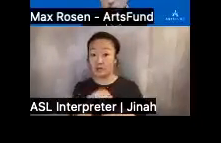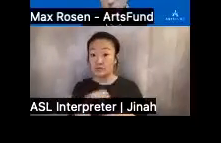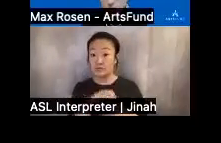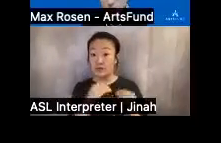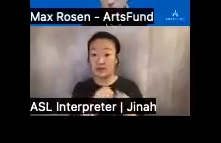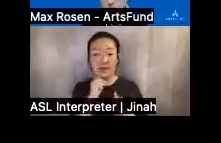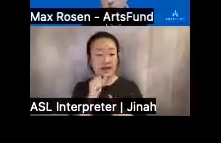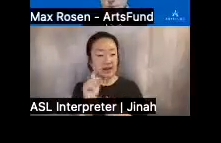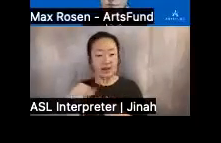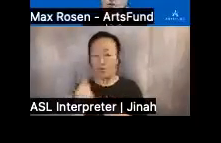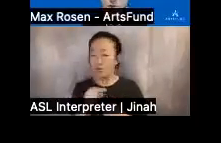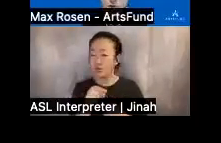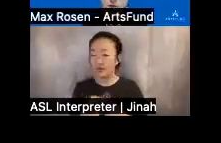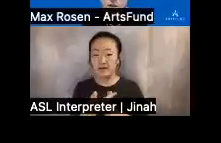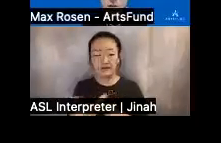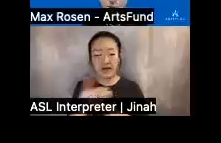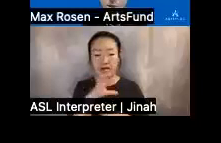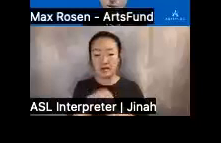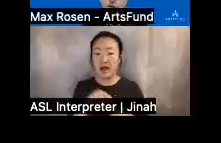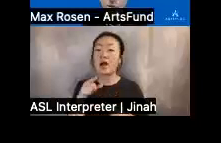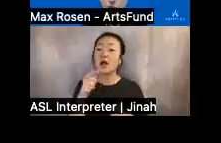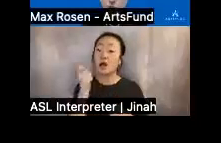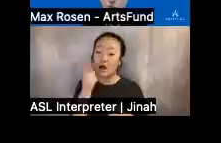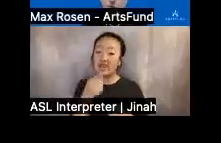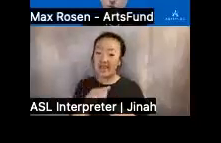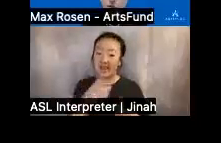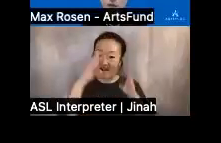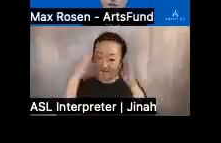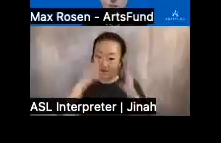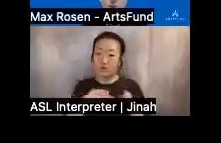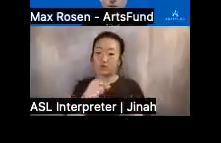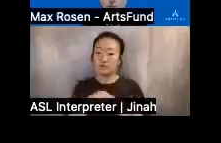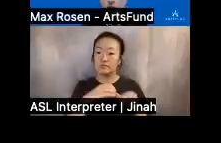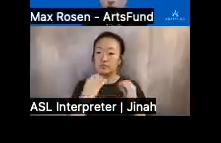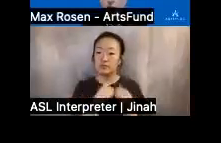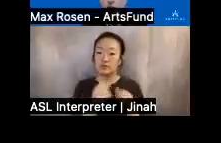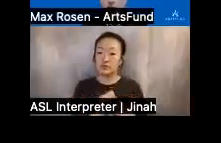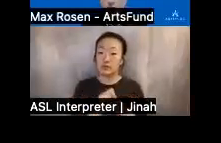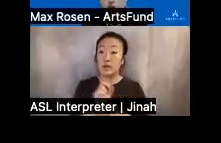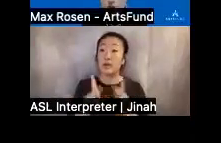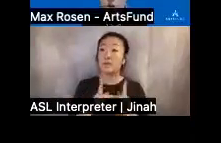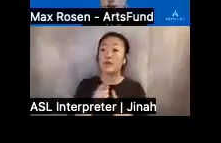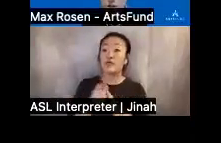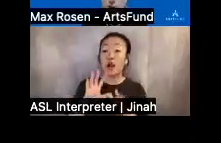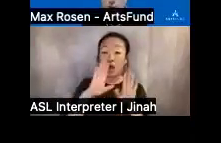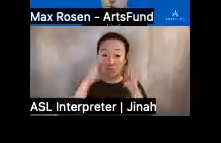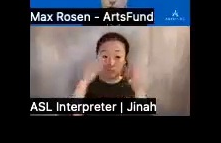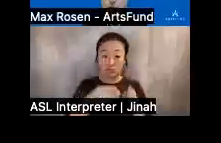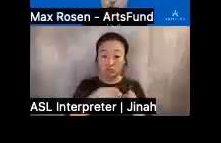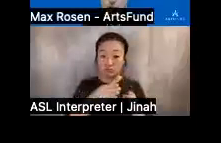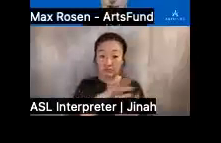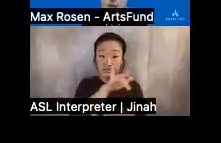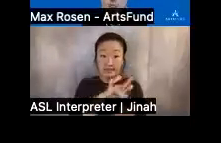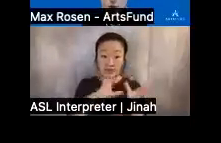organization's programming, but are the focus of an organization's work. People from centered populations are telling their own